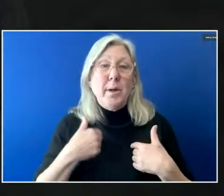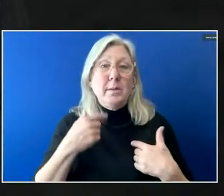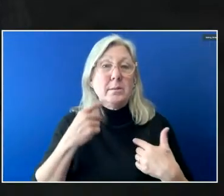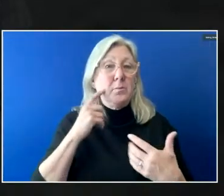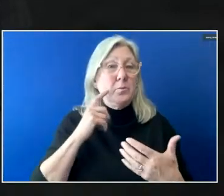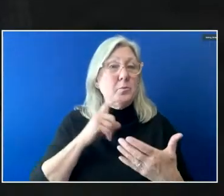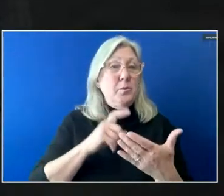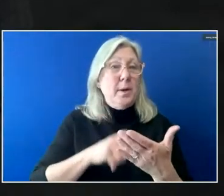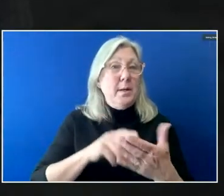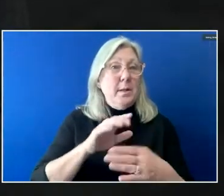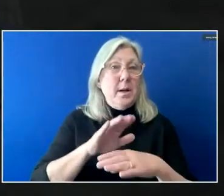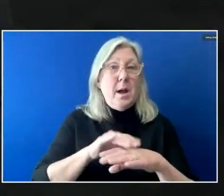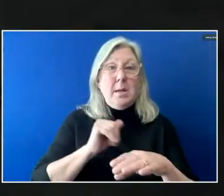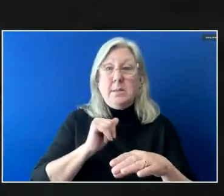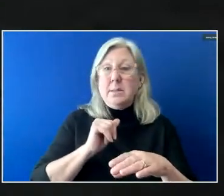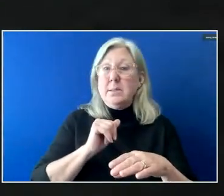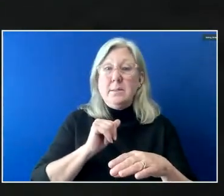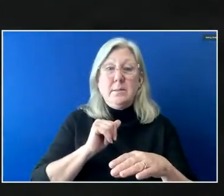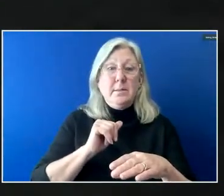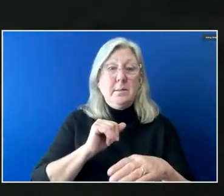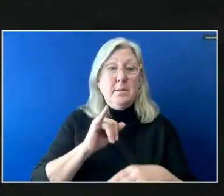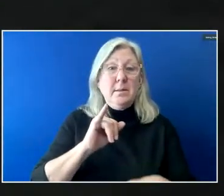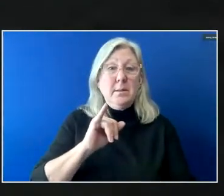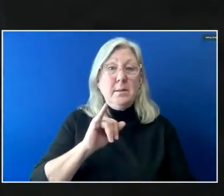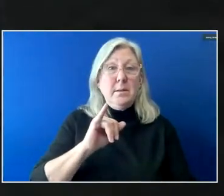recognizes Isaac Evans